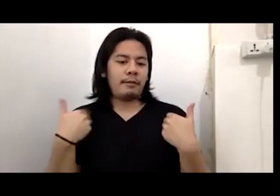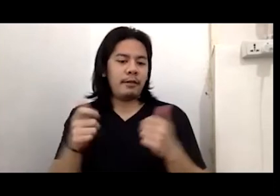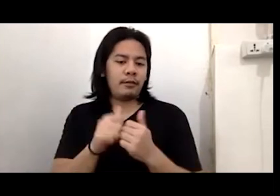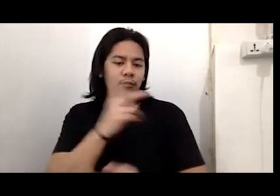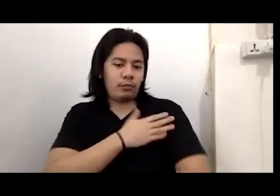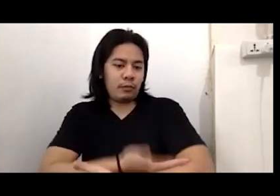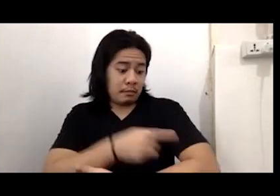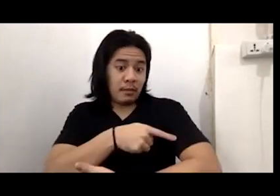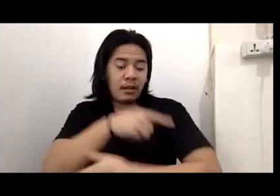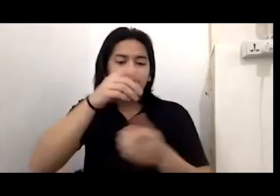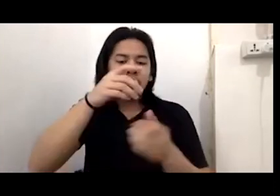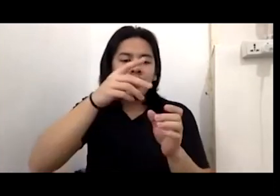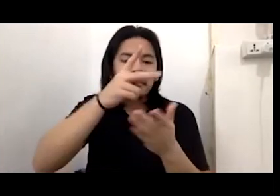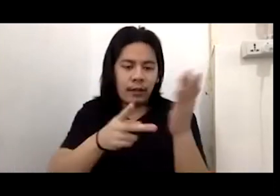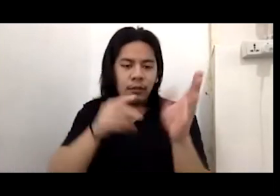Yeah.